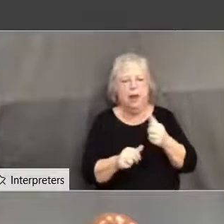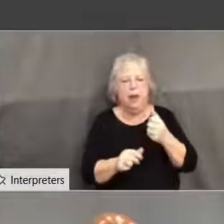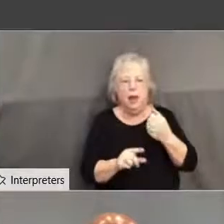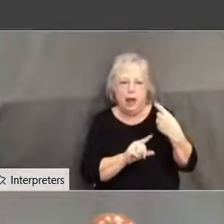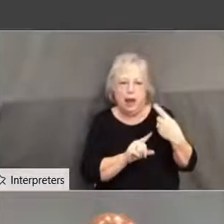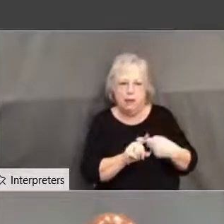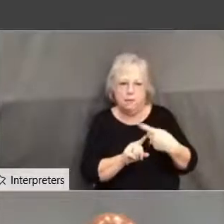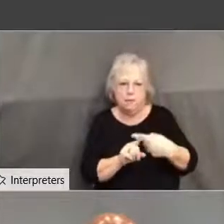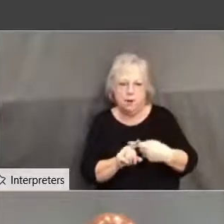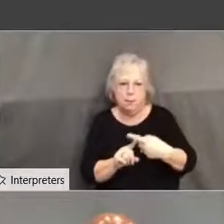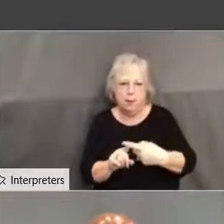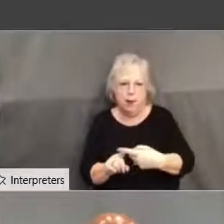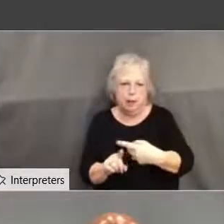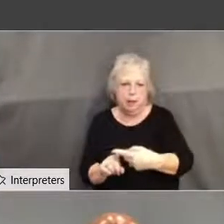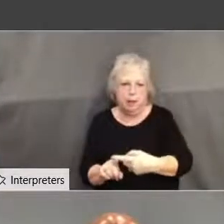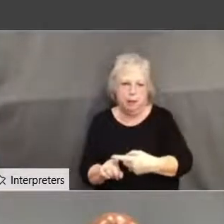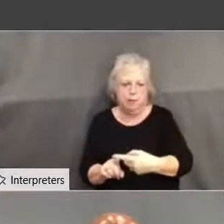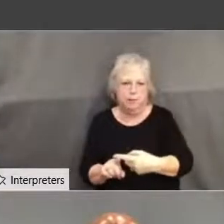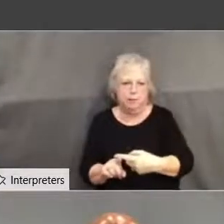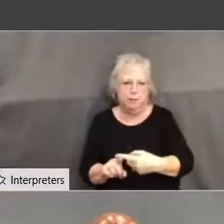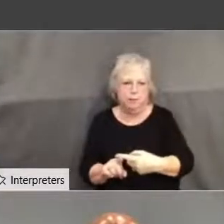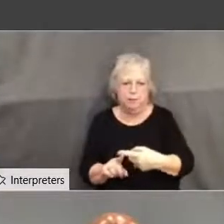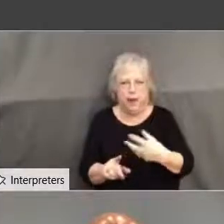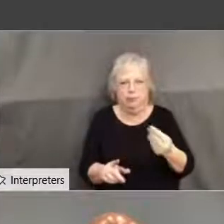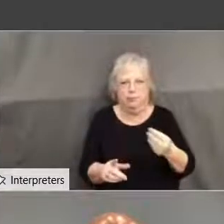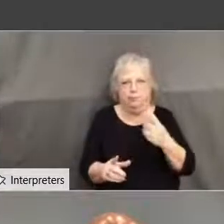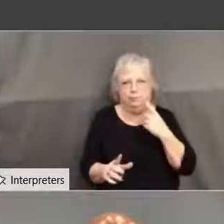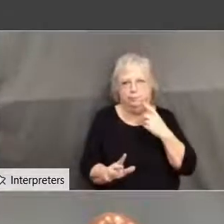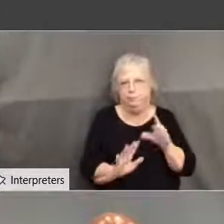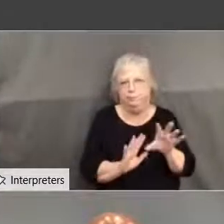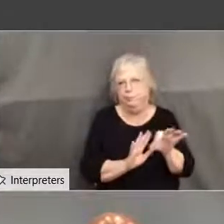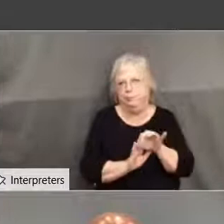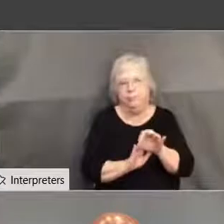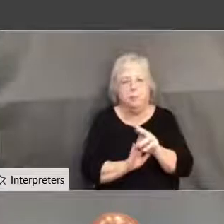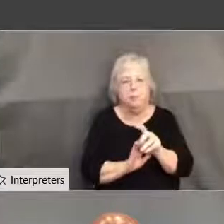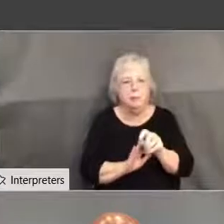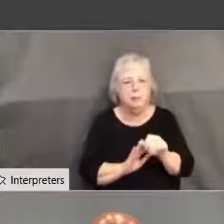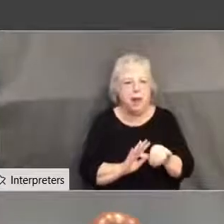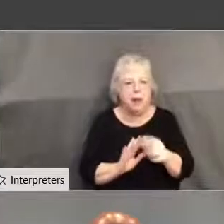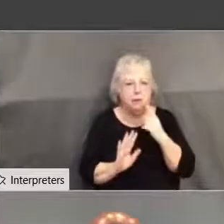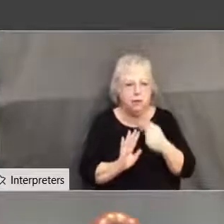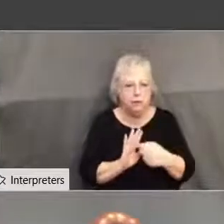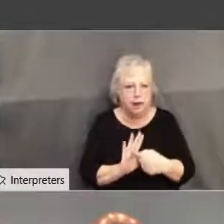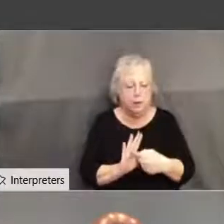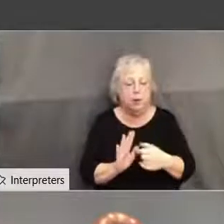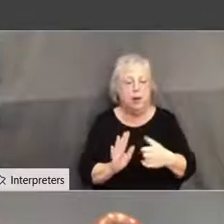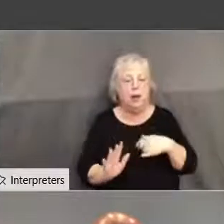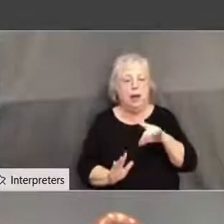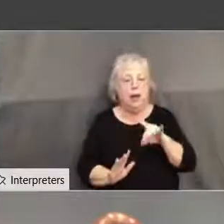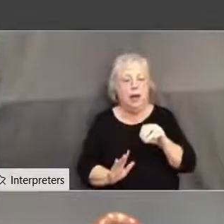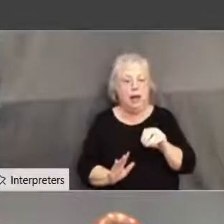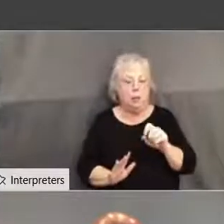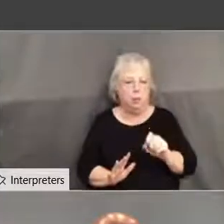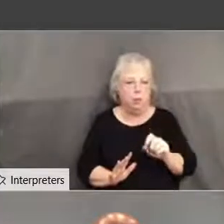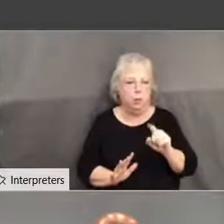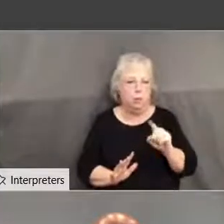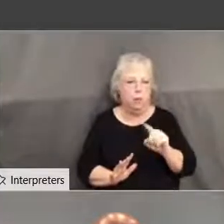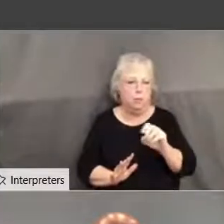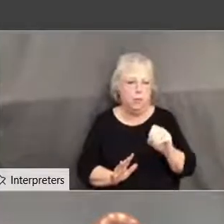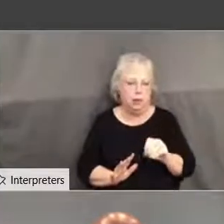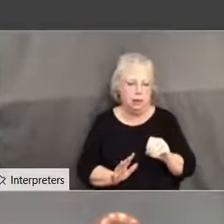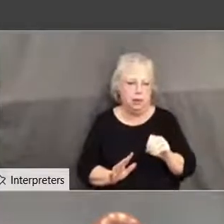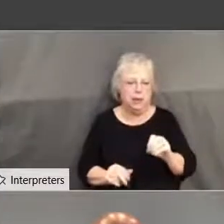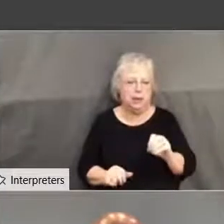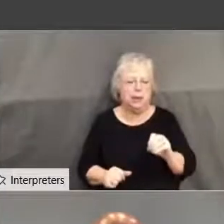that, and just take May, where we had an 80.1%